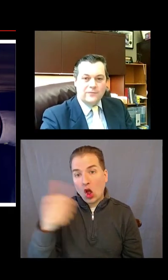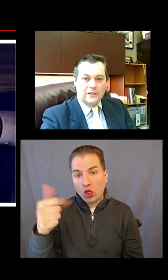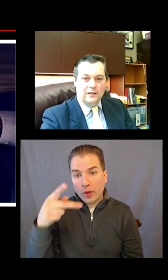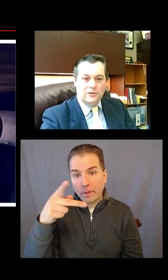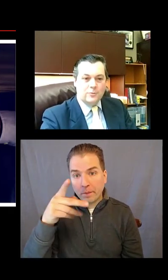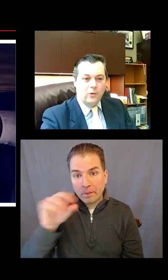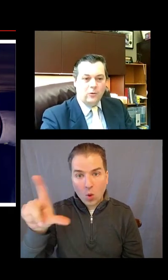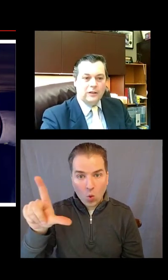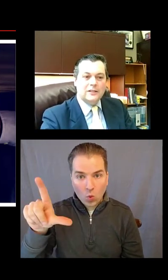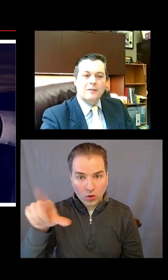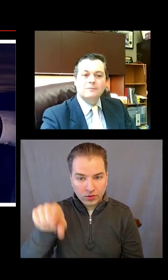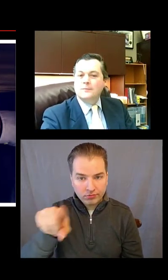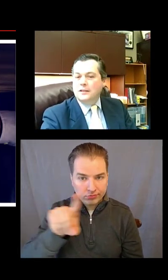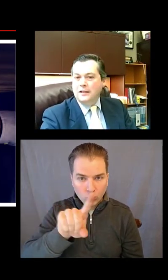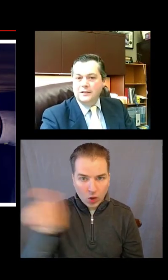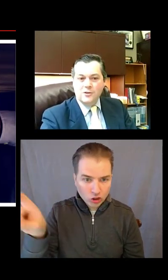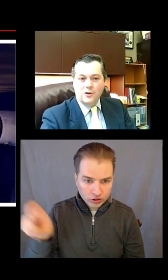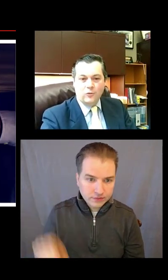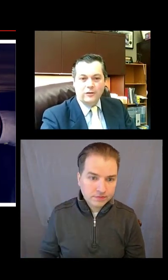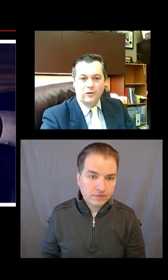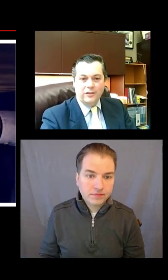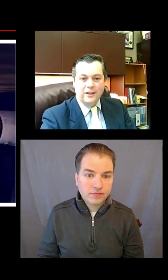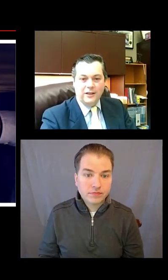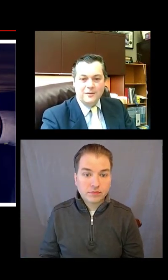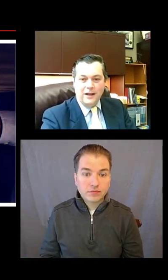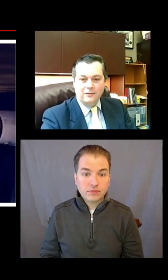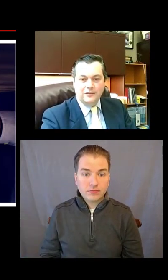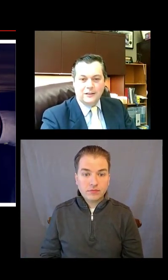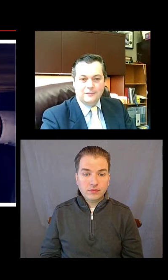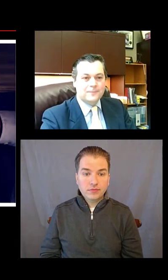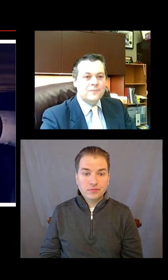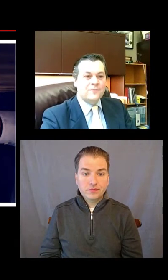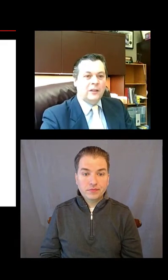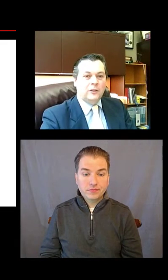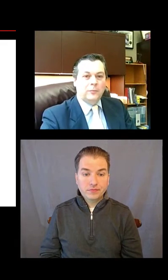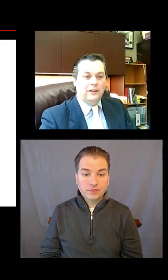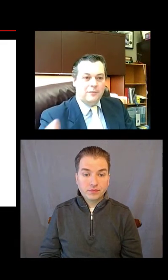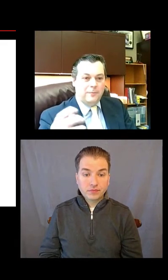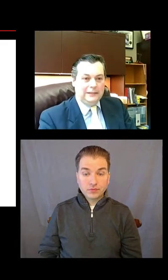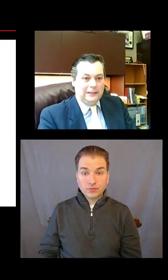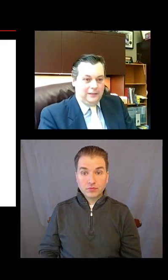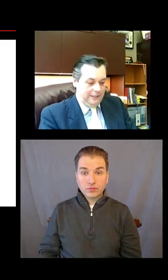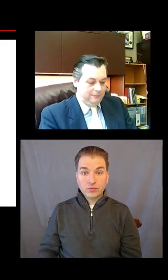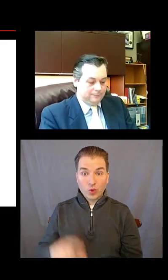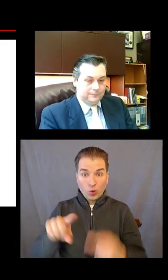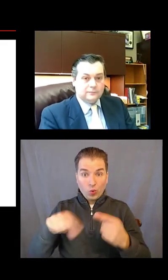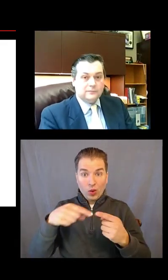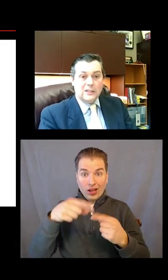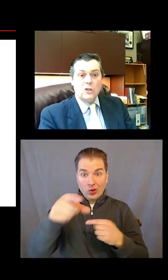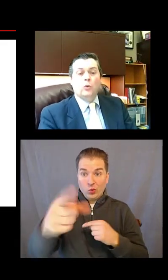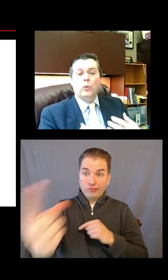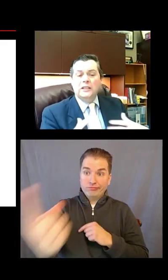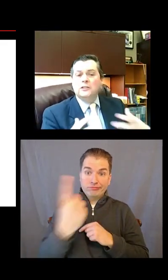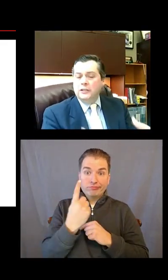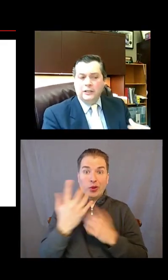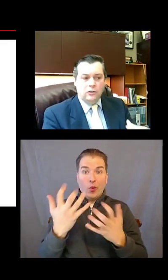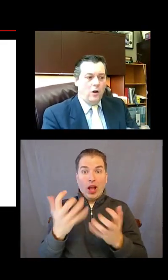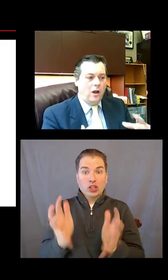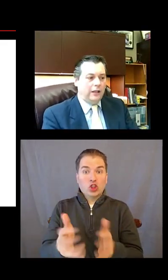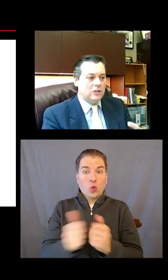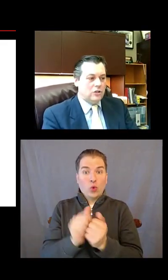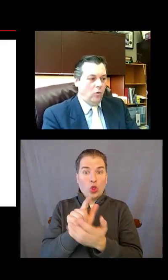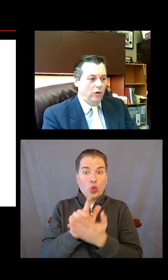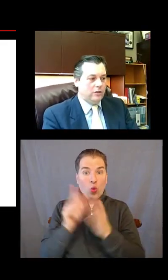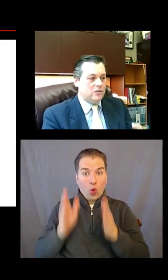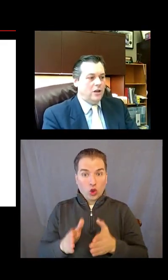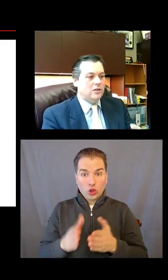options. There's a poll that's up letting us know what you're thinking about. But basically, when we look and you